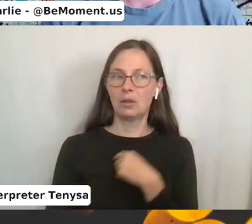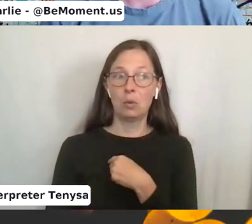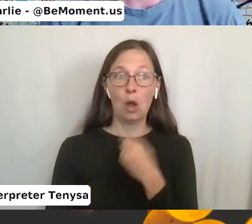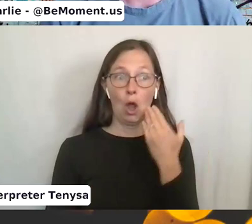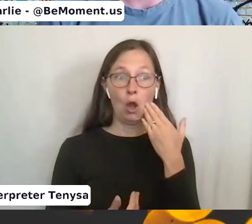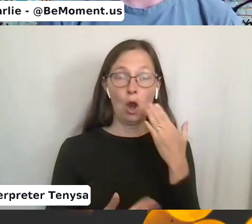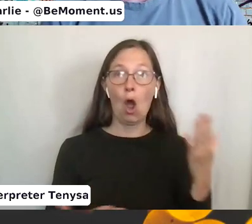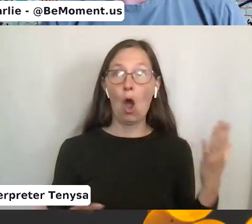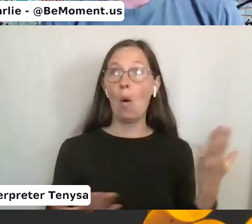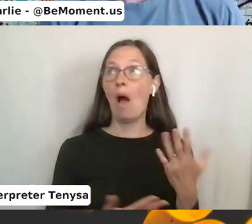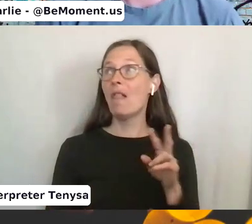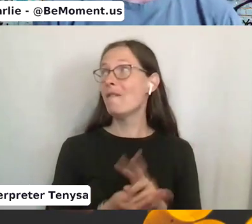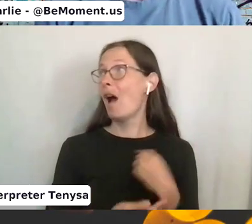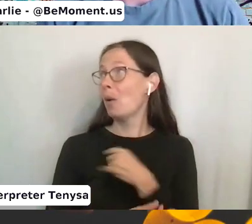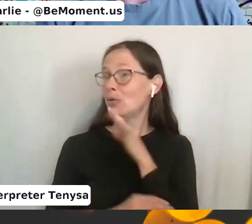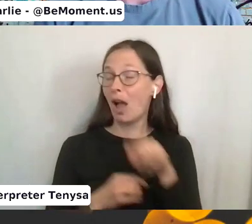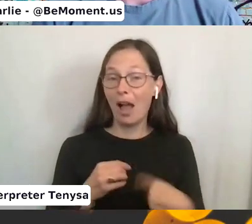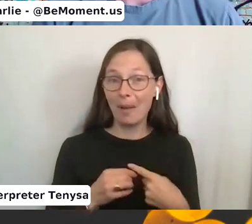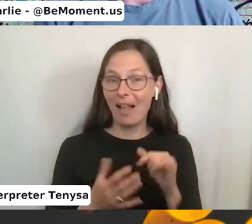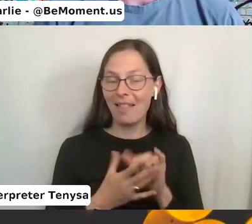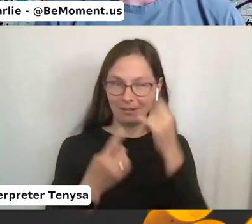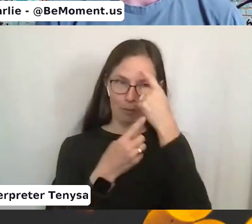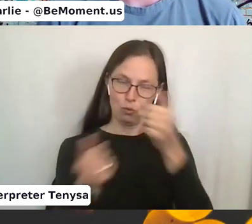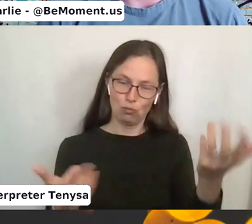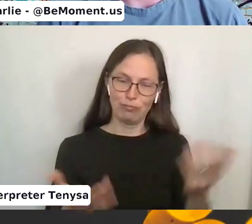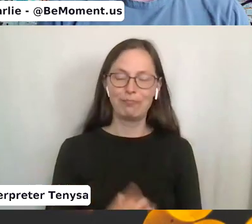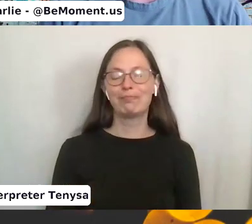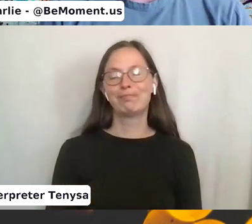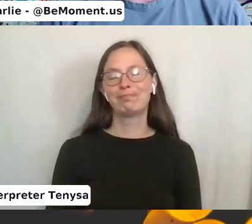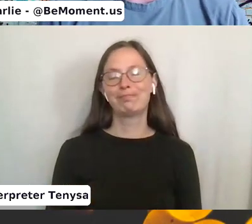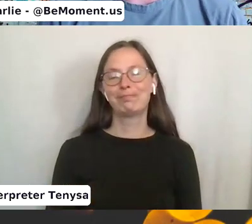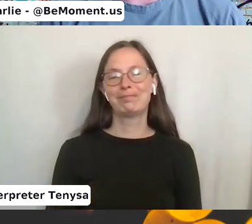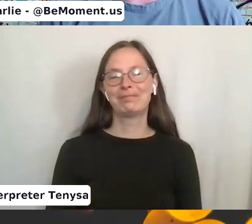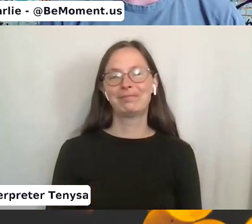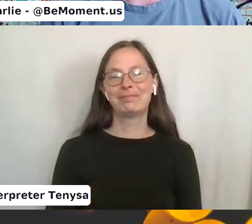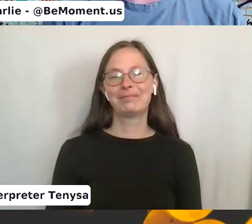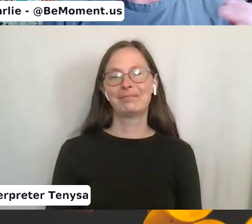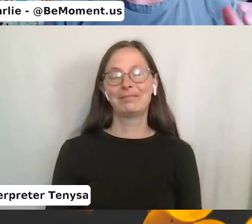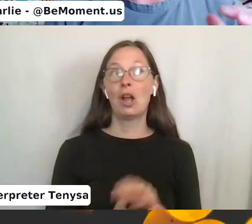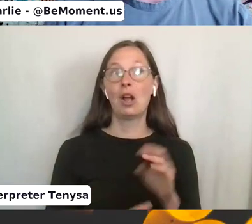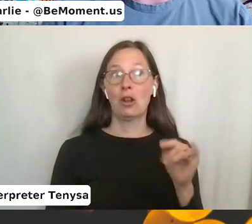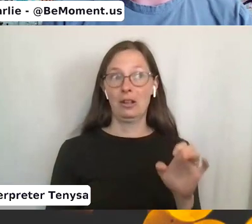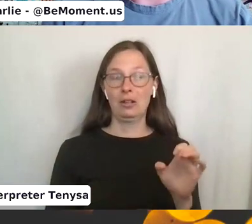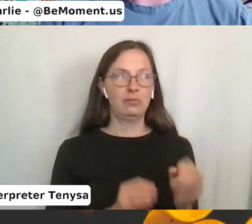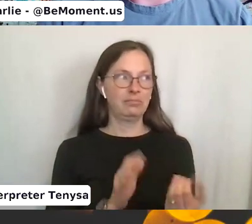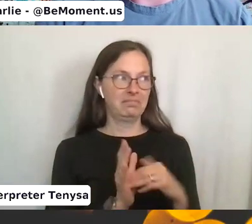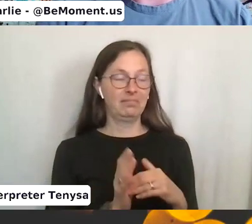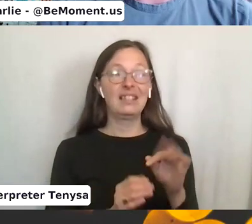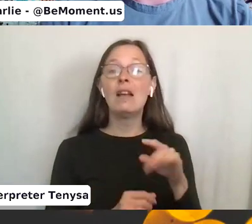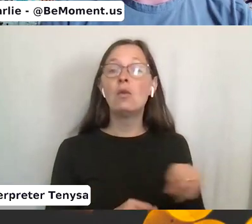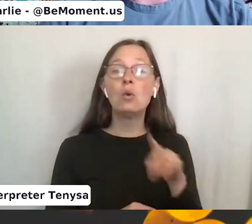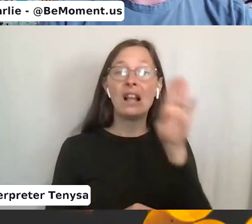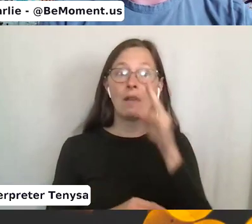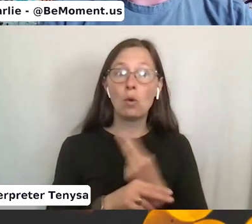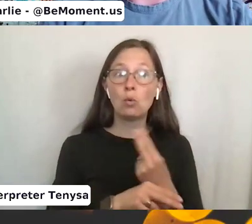we're going to talk about yet. That's up to you. Yes. So to reiterate as well, if you've never used Zoom before, there's